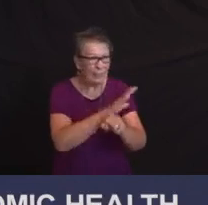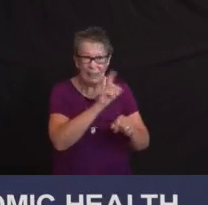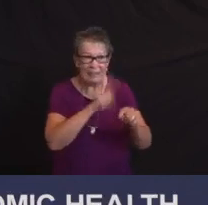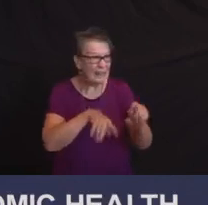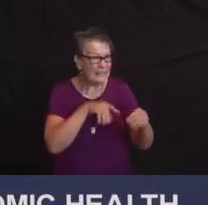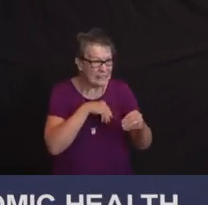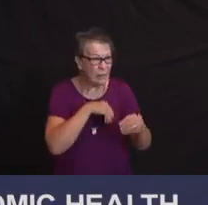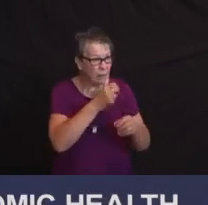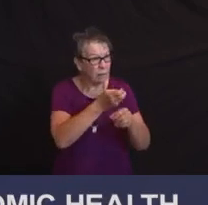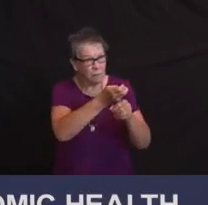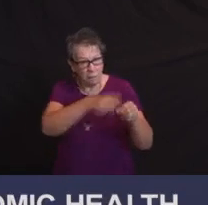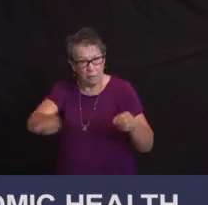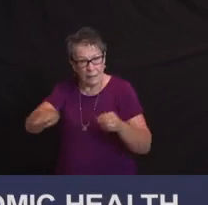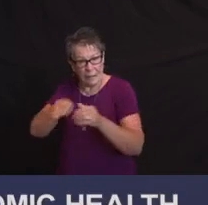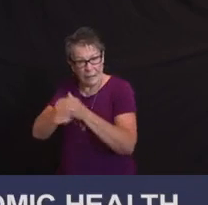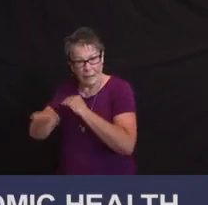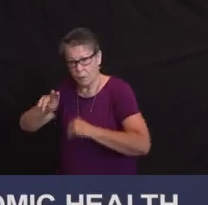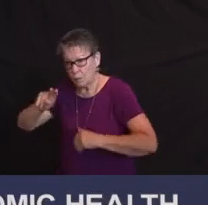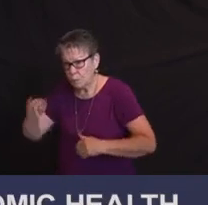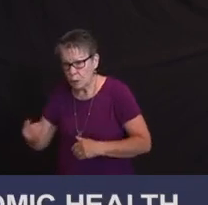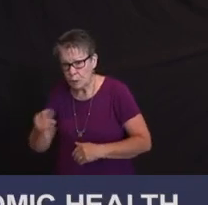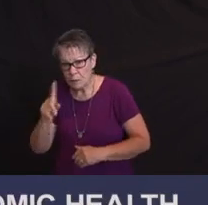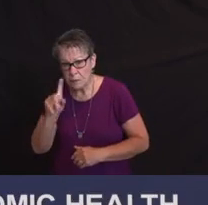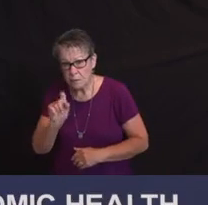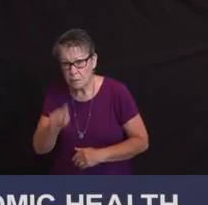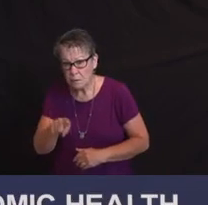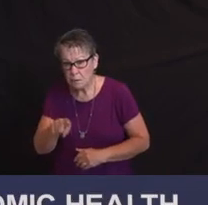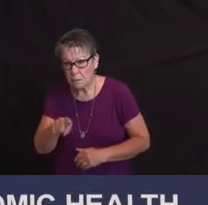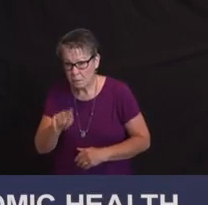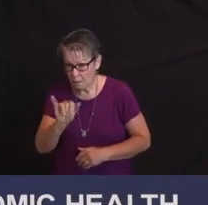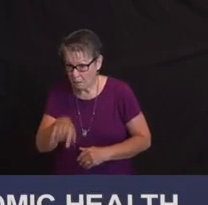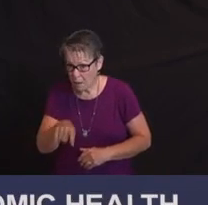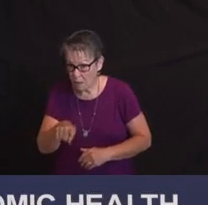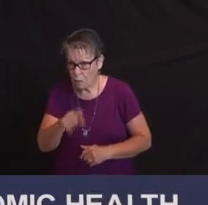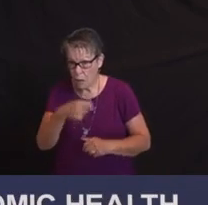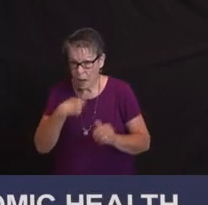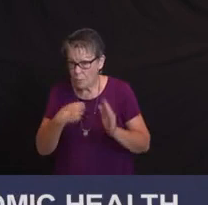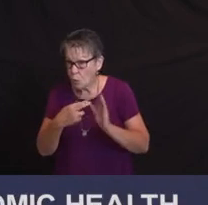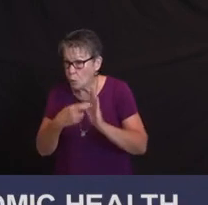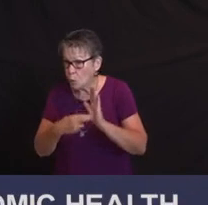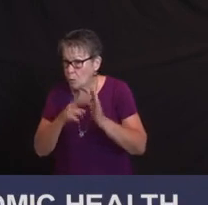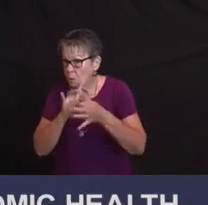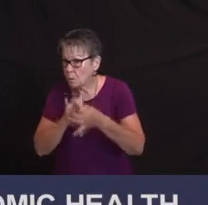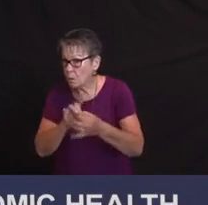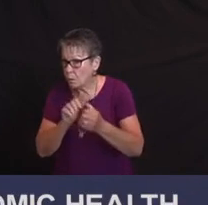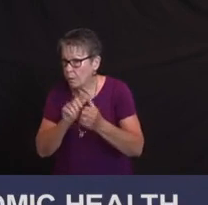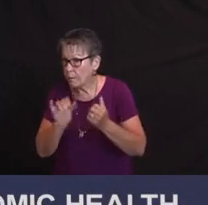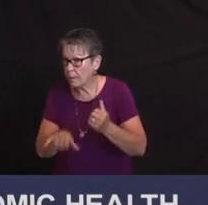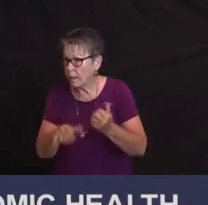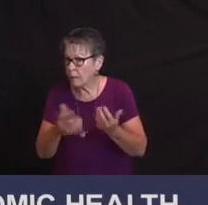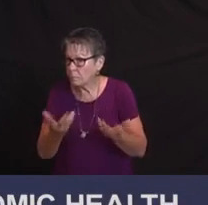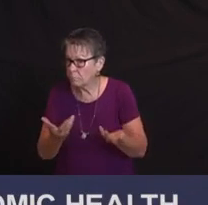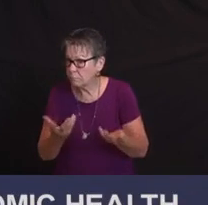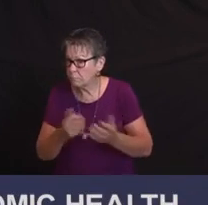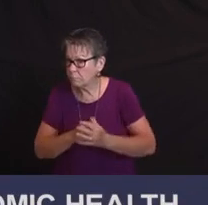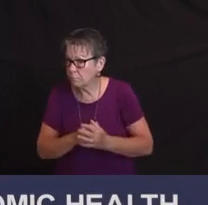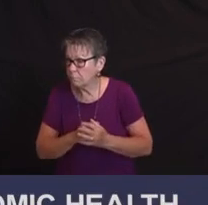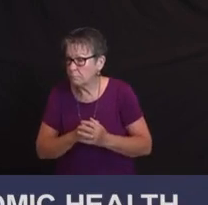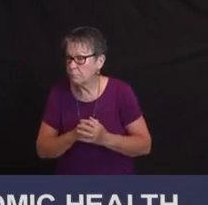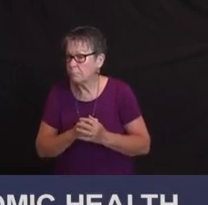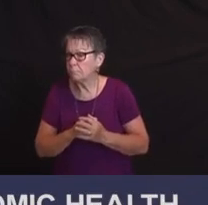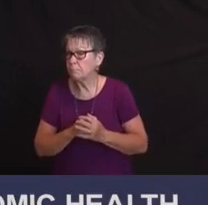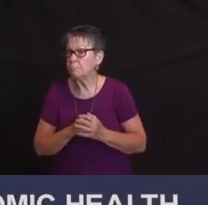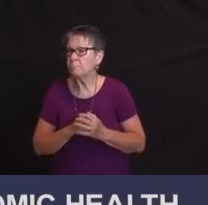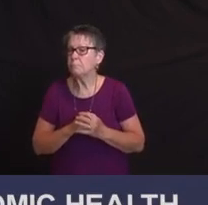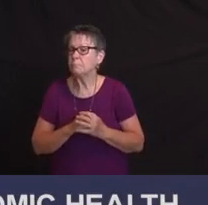government rules in place governing how that works? Maybe they already exist. Some of the other questions I had, Governor, have been asked. I was going to just